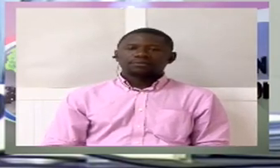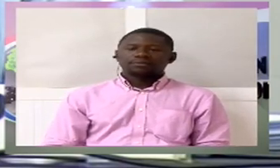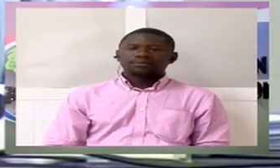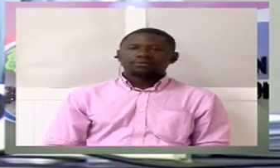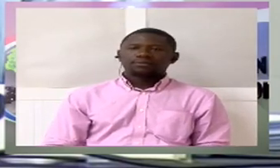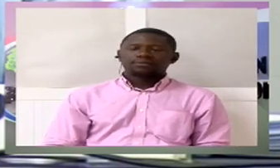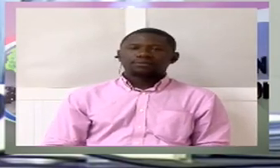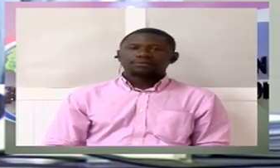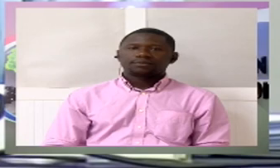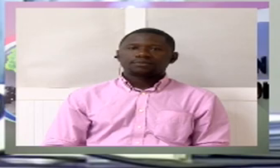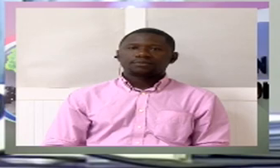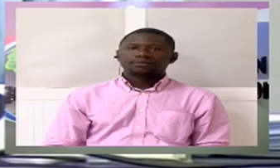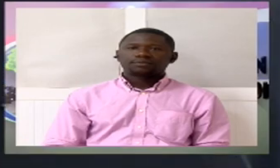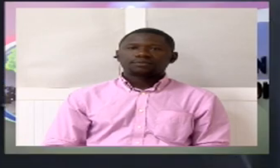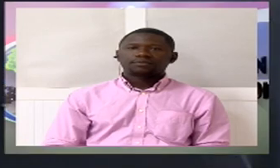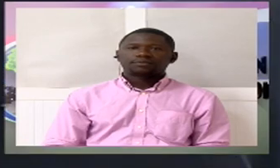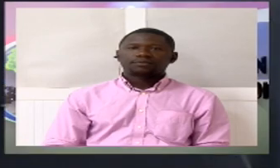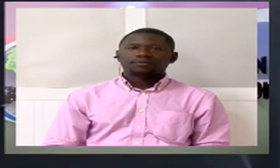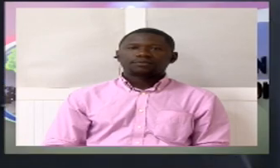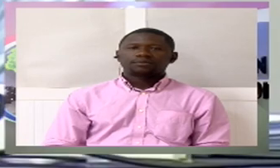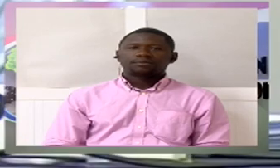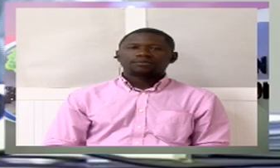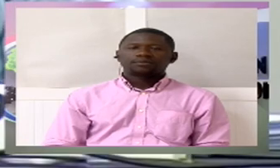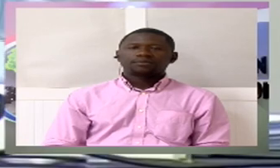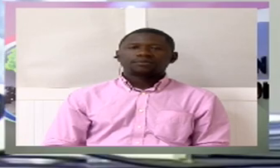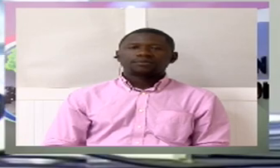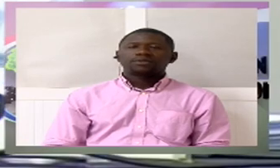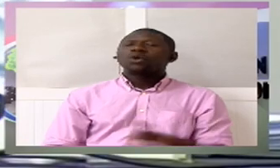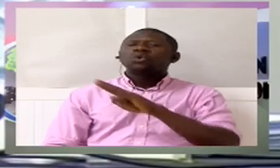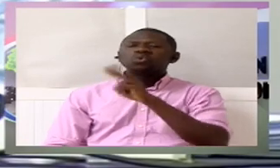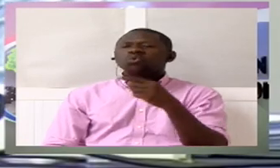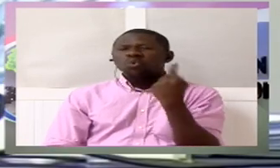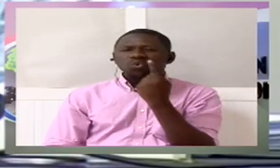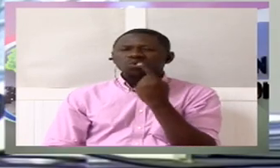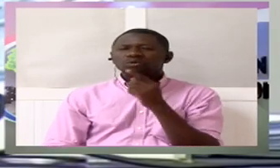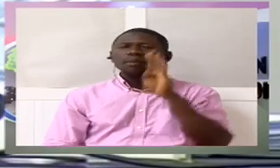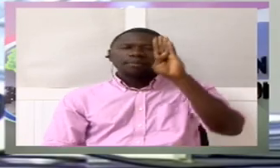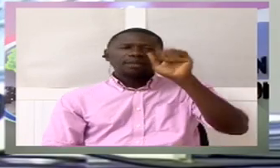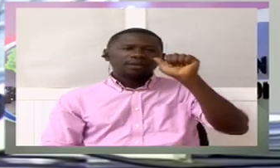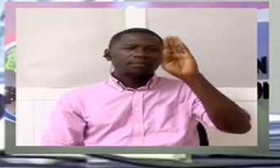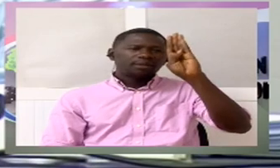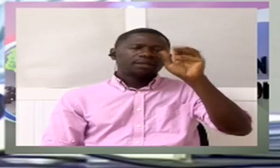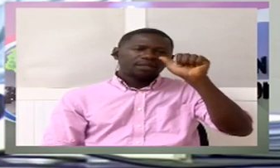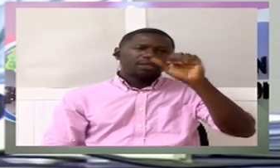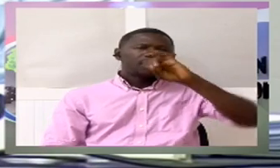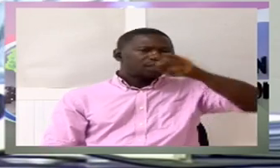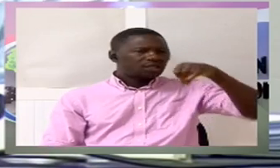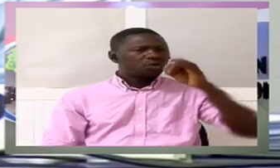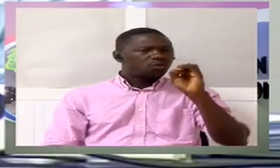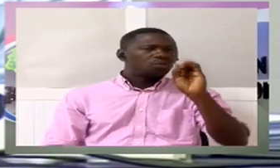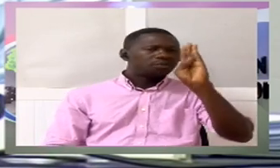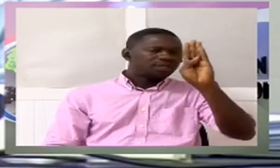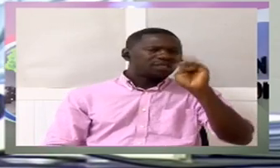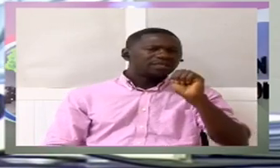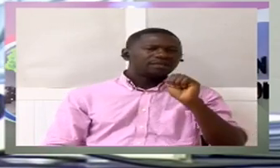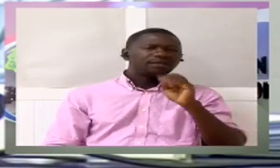ni Baba Job tema. Not only was Baba Job close to Yaya Jame. Amanke nyindamba nti Baba